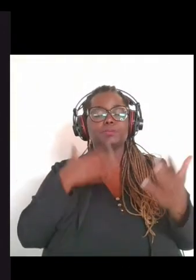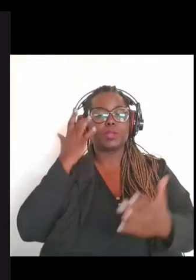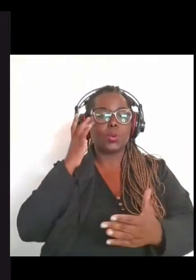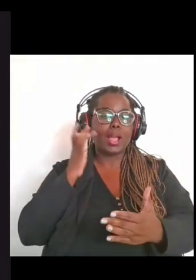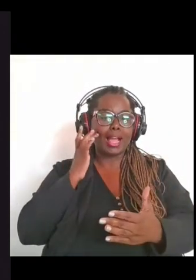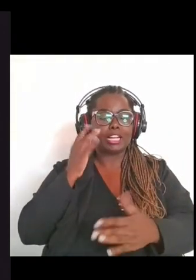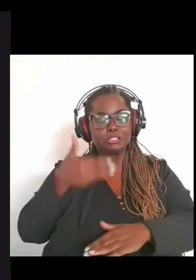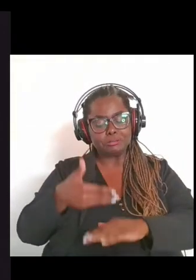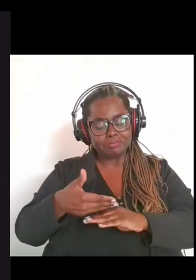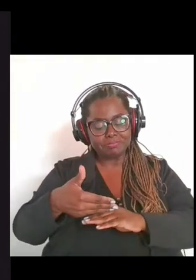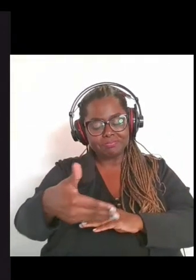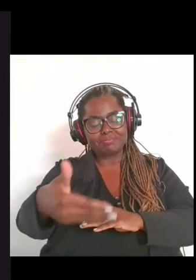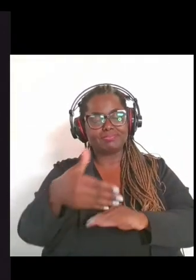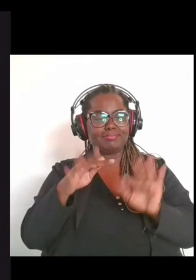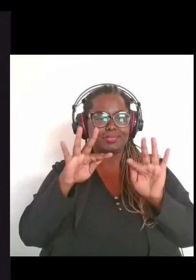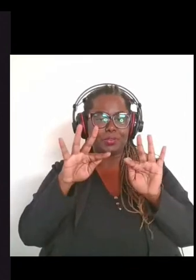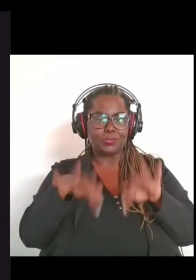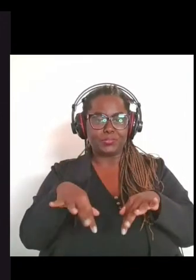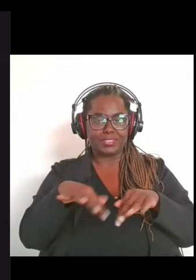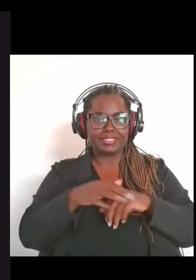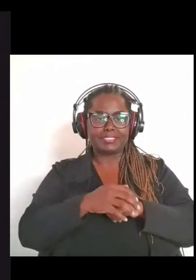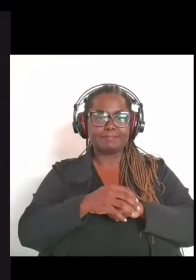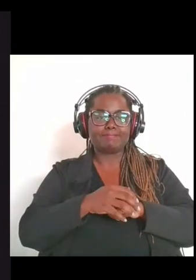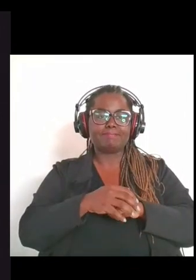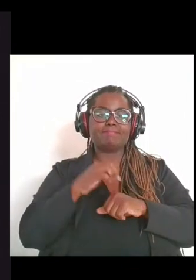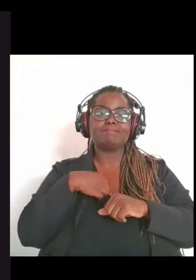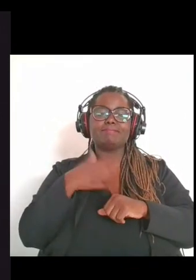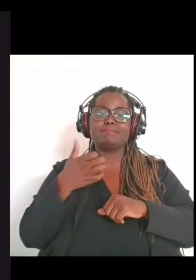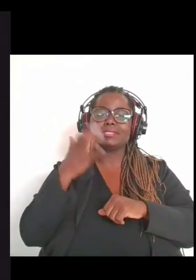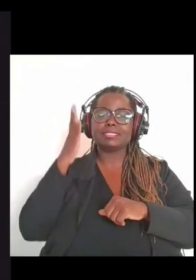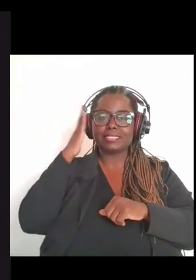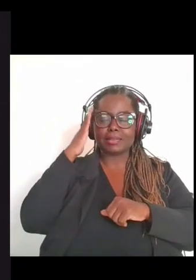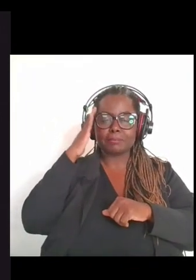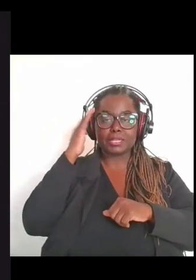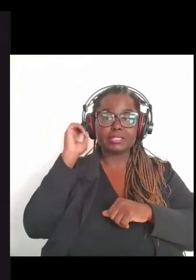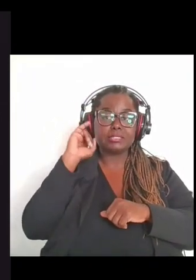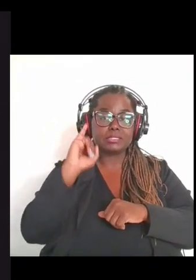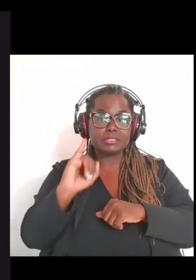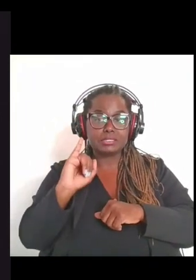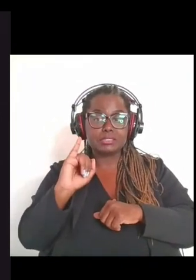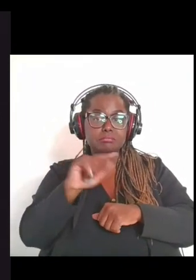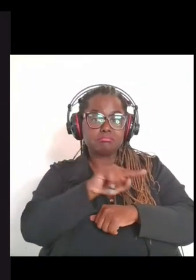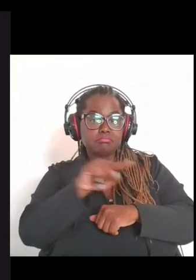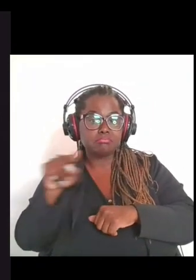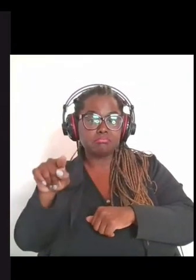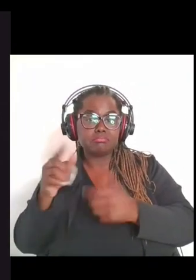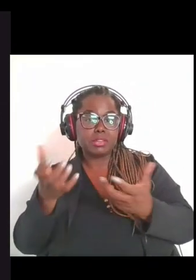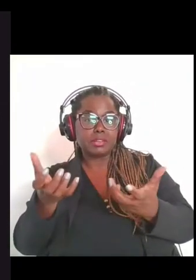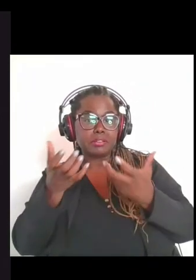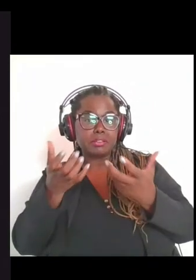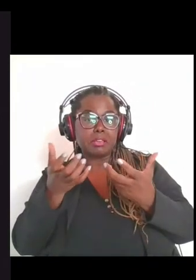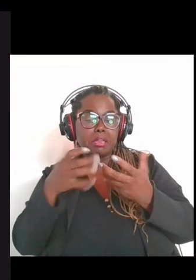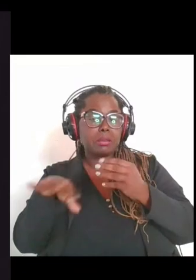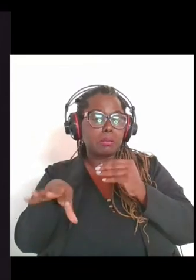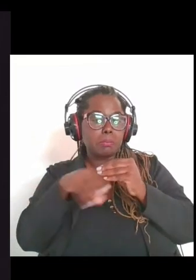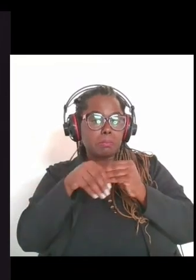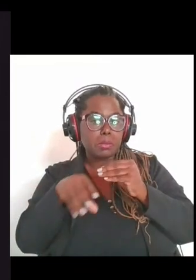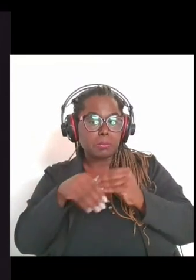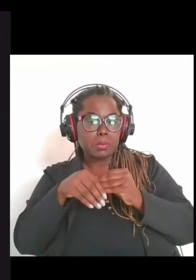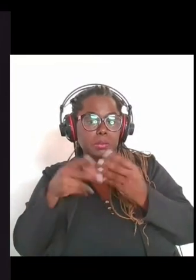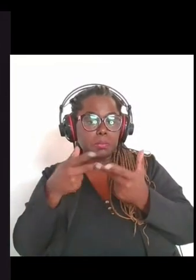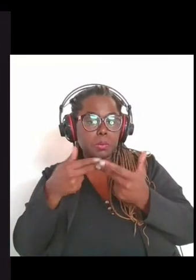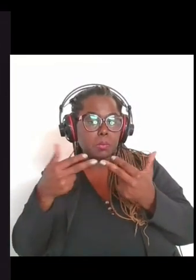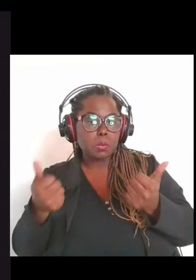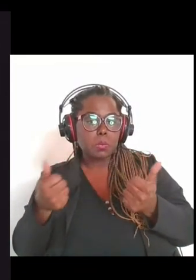well I think that we are reaching the end of our session um if you would like to add